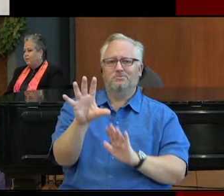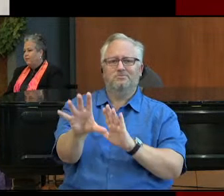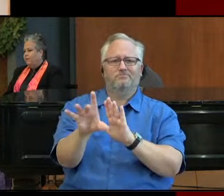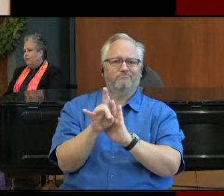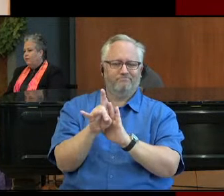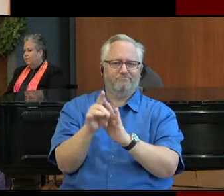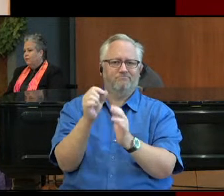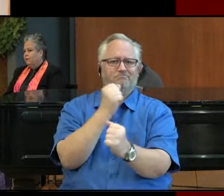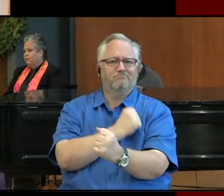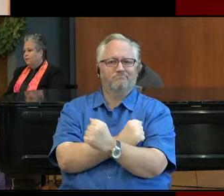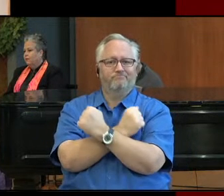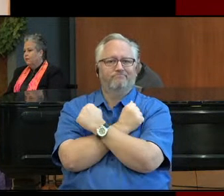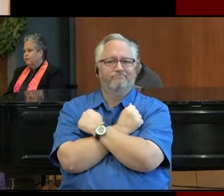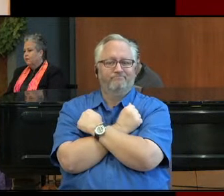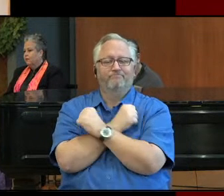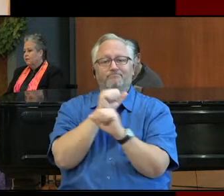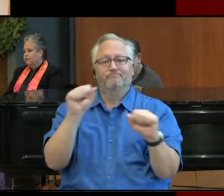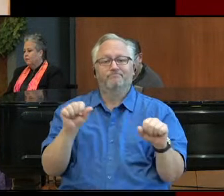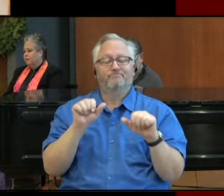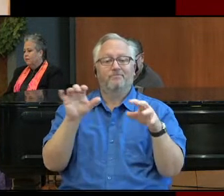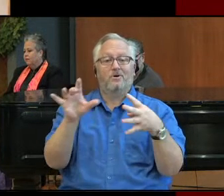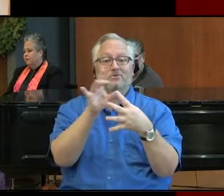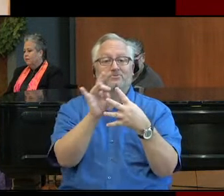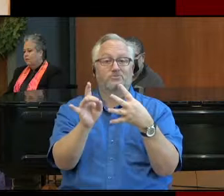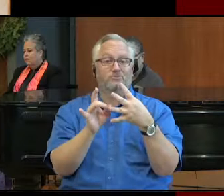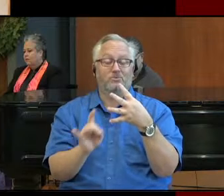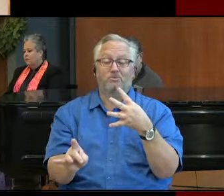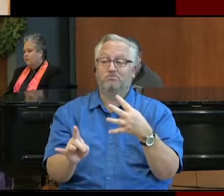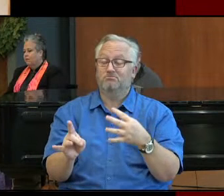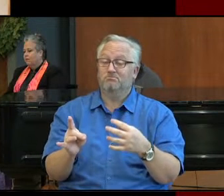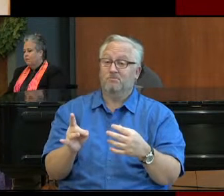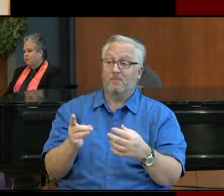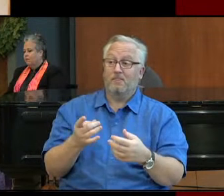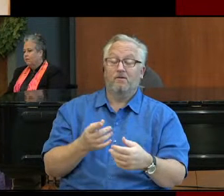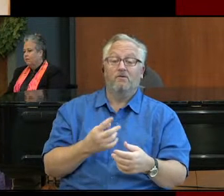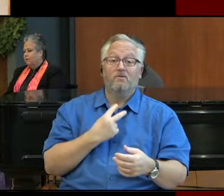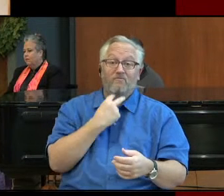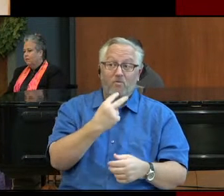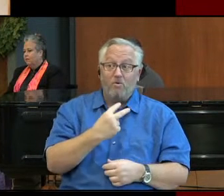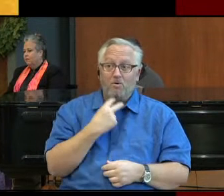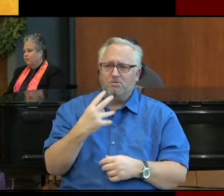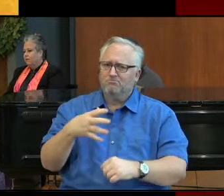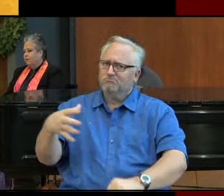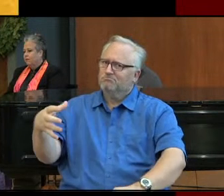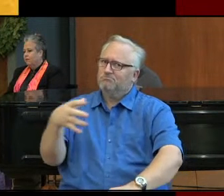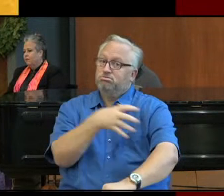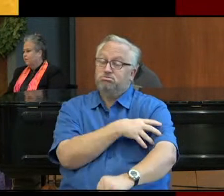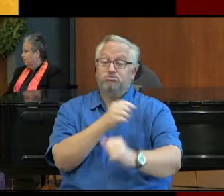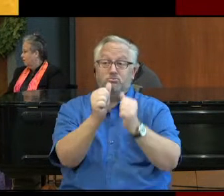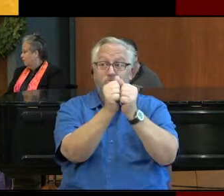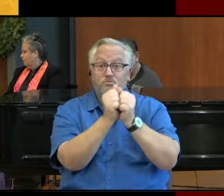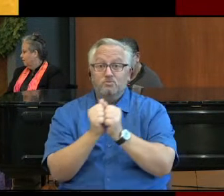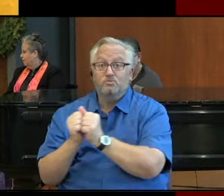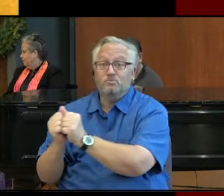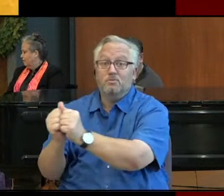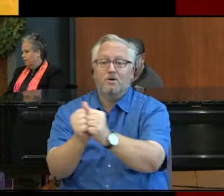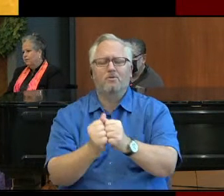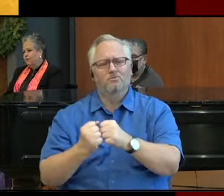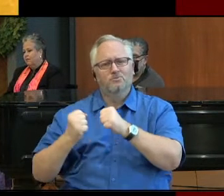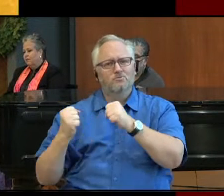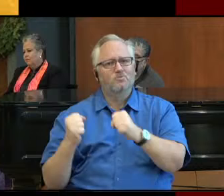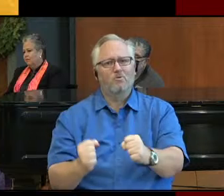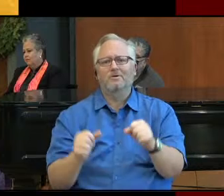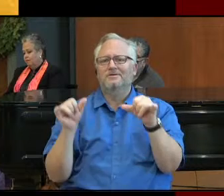choice. Voices are powerful, and together they're strong, like the musical notes of